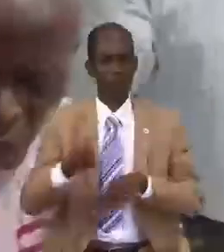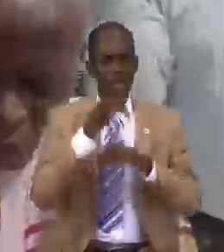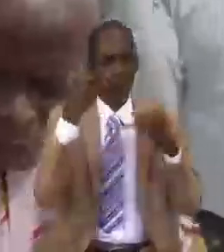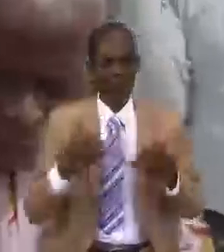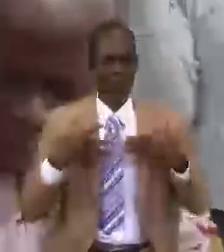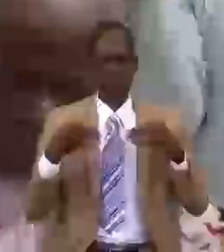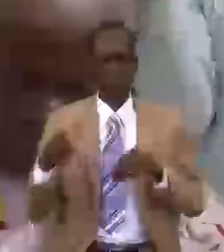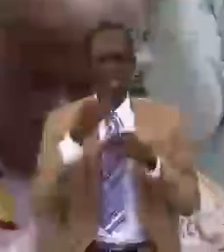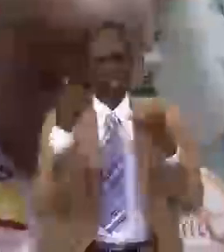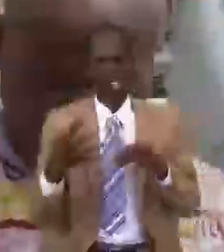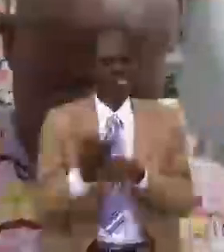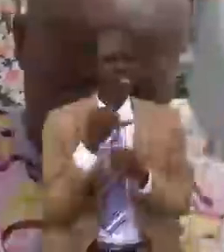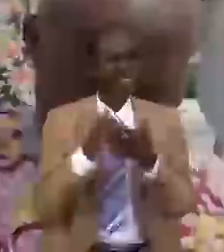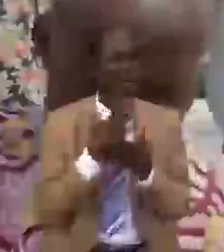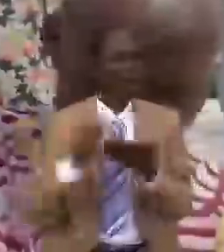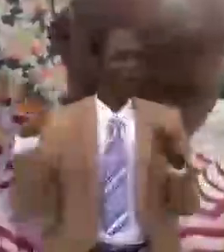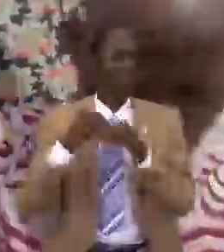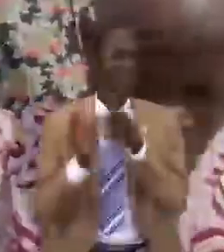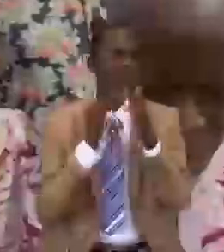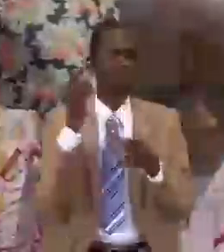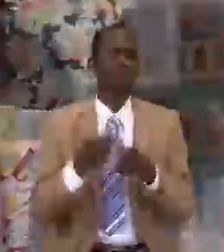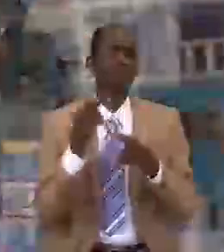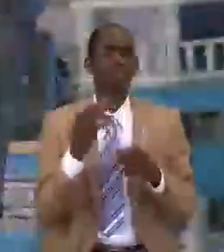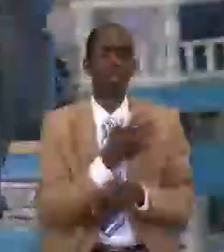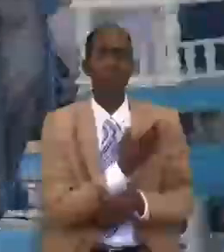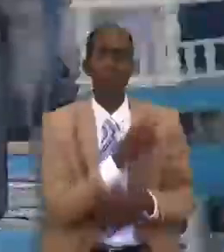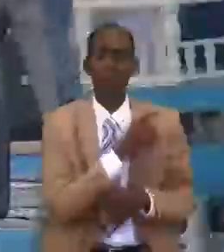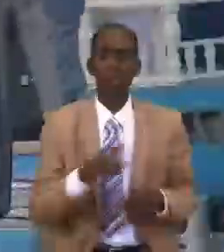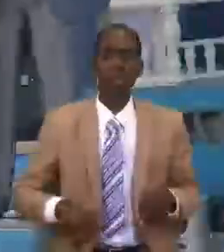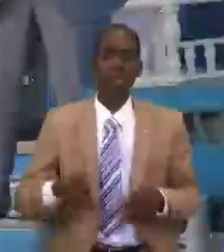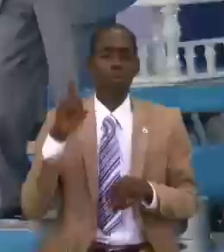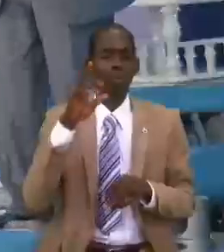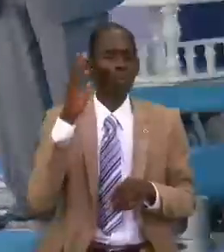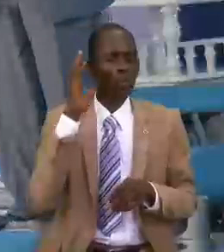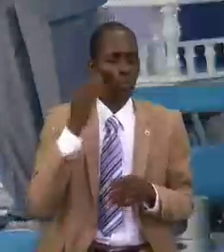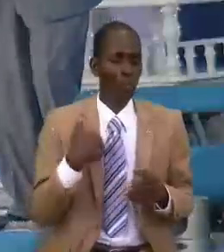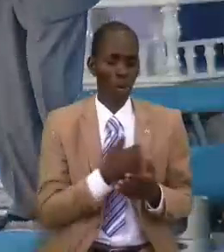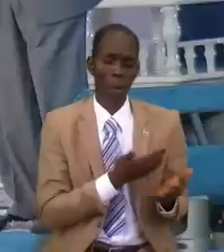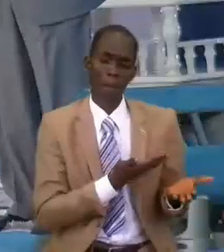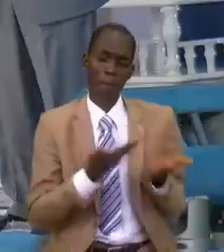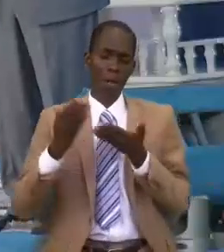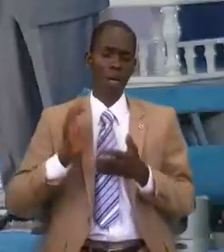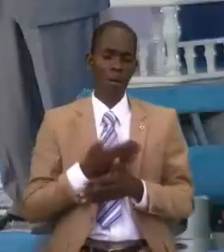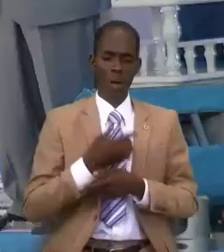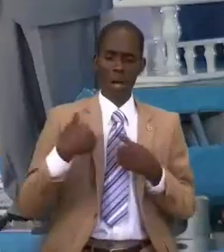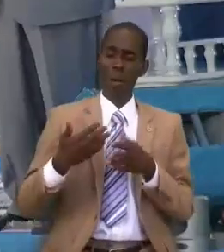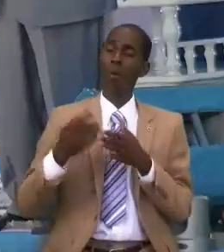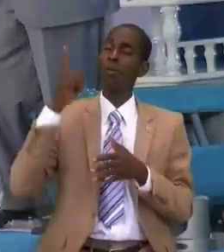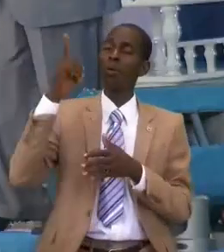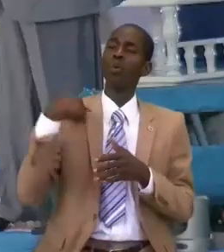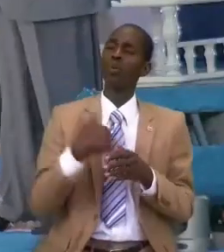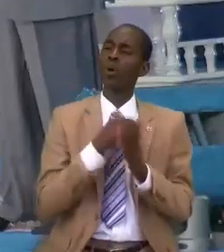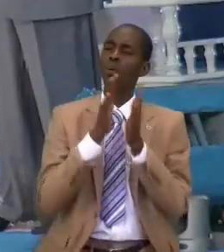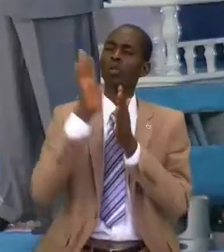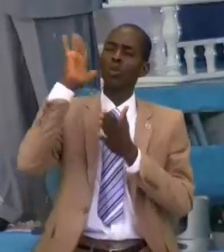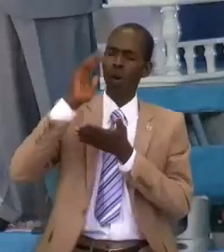Lord, we bring our hearts before you and we pray, Lord, that you'll sanctify the saved one, that you'll purify